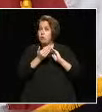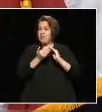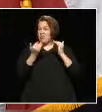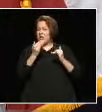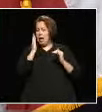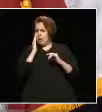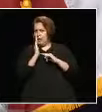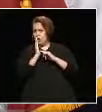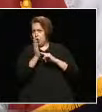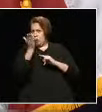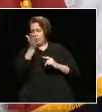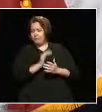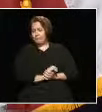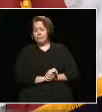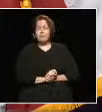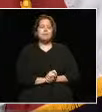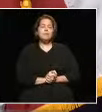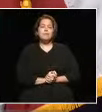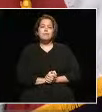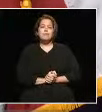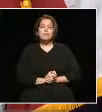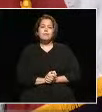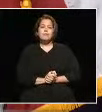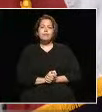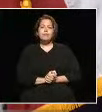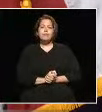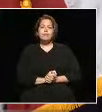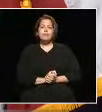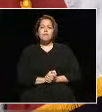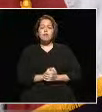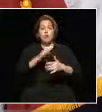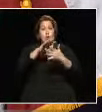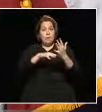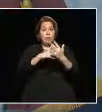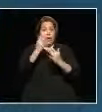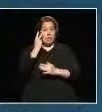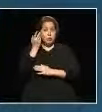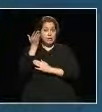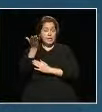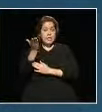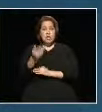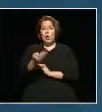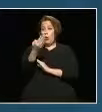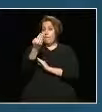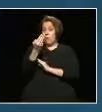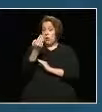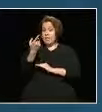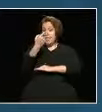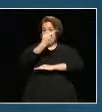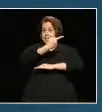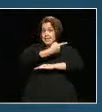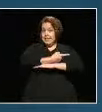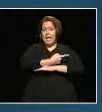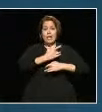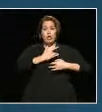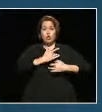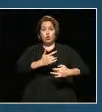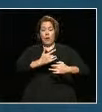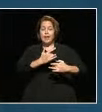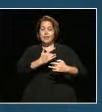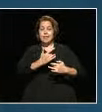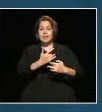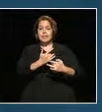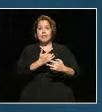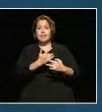through some of those indicators right now. From the graphic, you can see the 14-day trend in